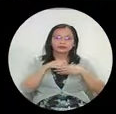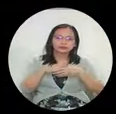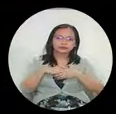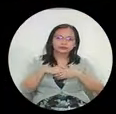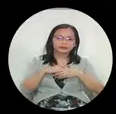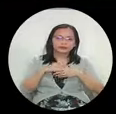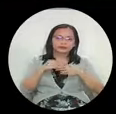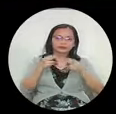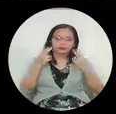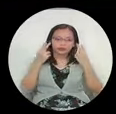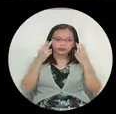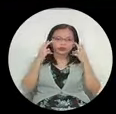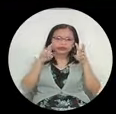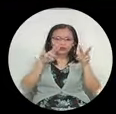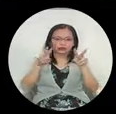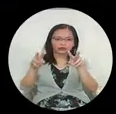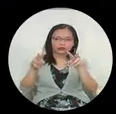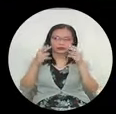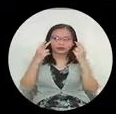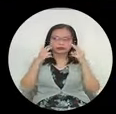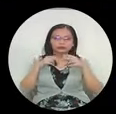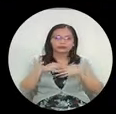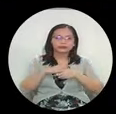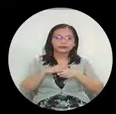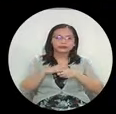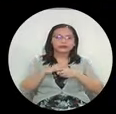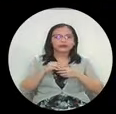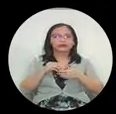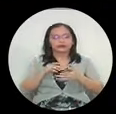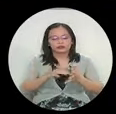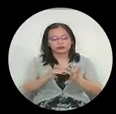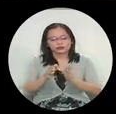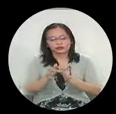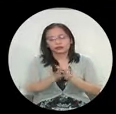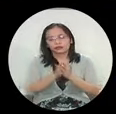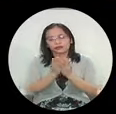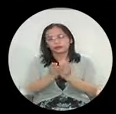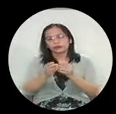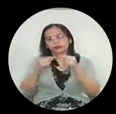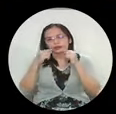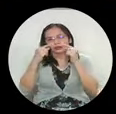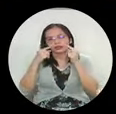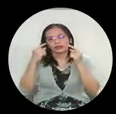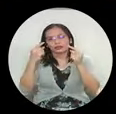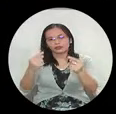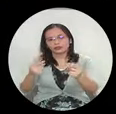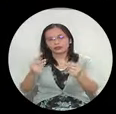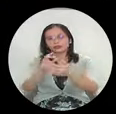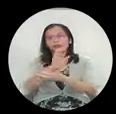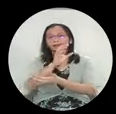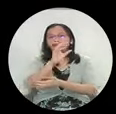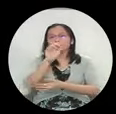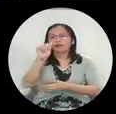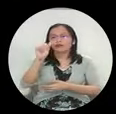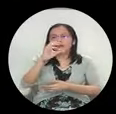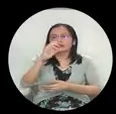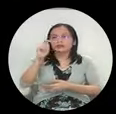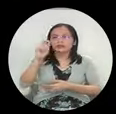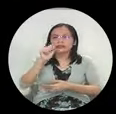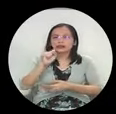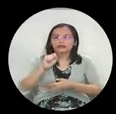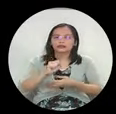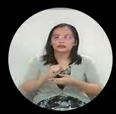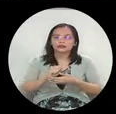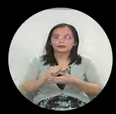Verses Acts 20:25. June, Acts 20:25. I want you to, I want us to read this one,